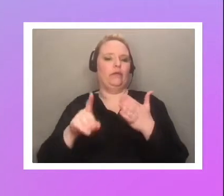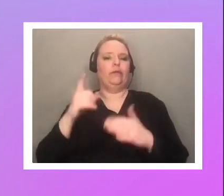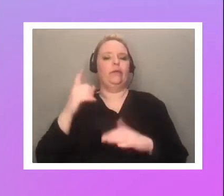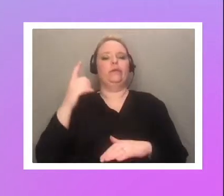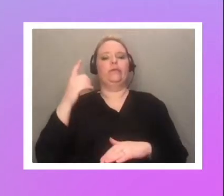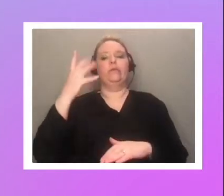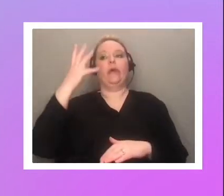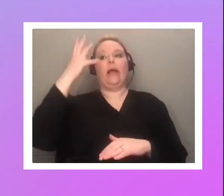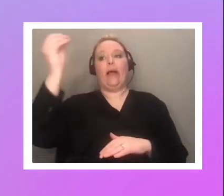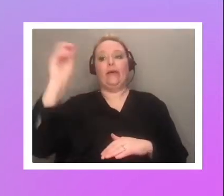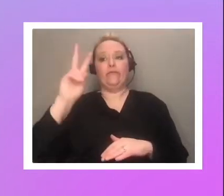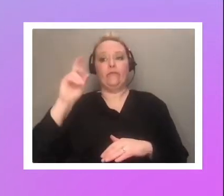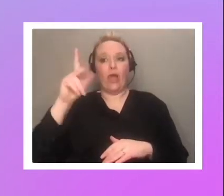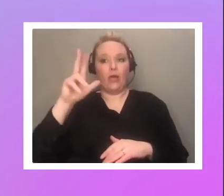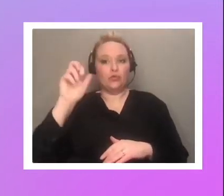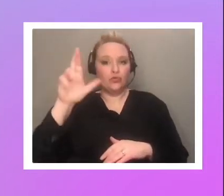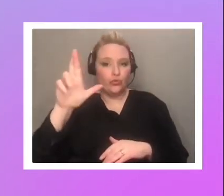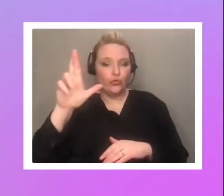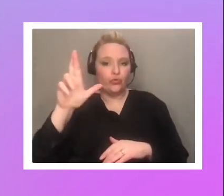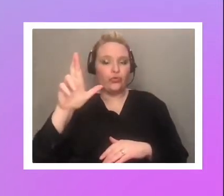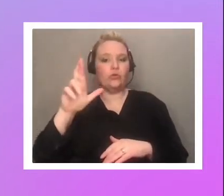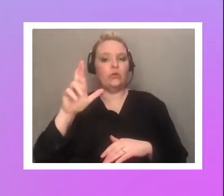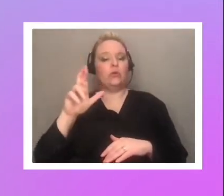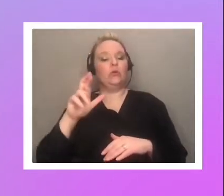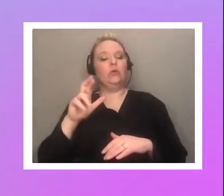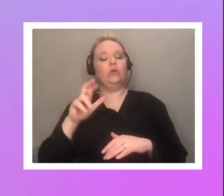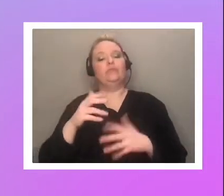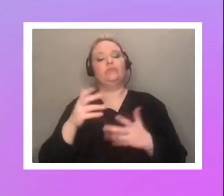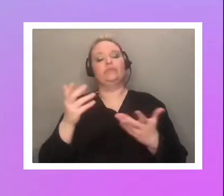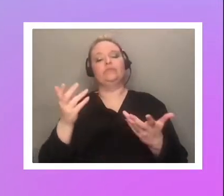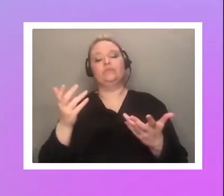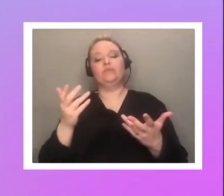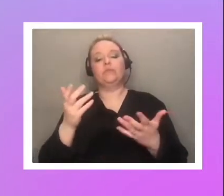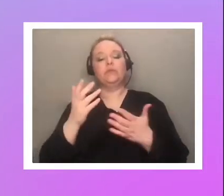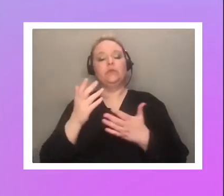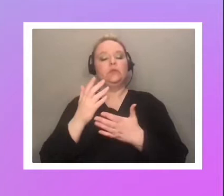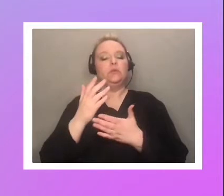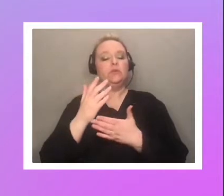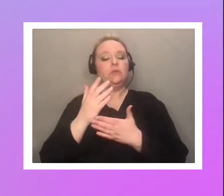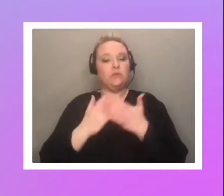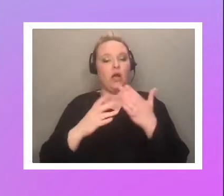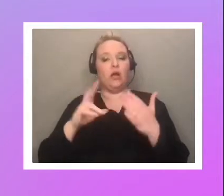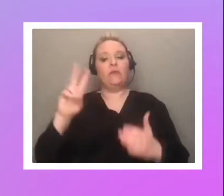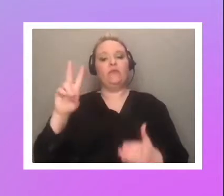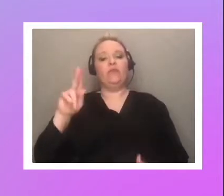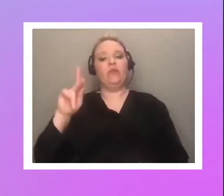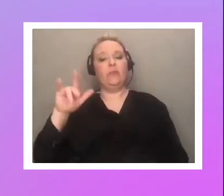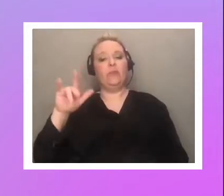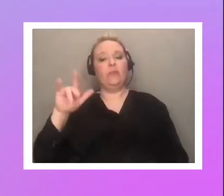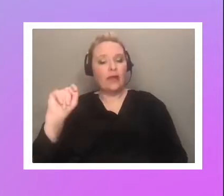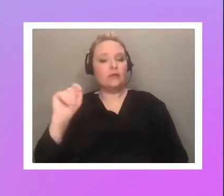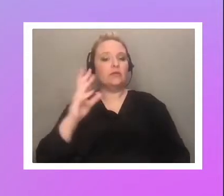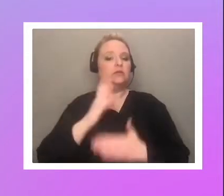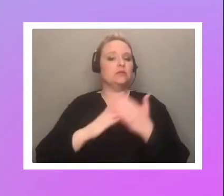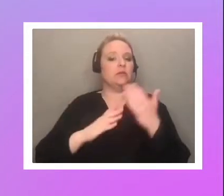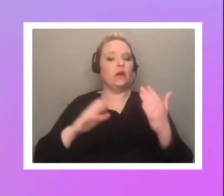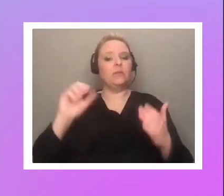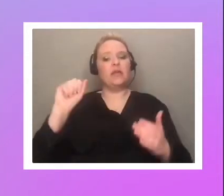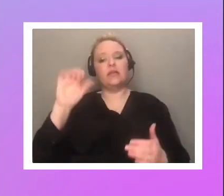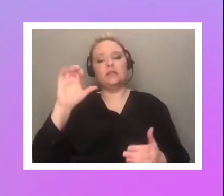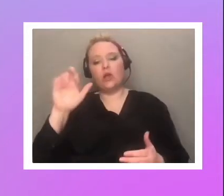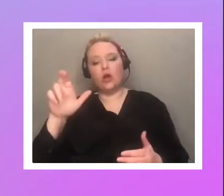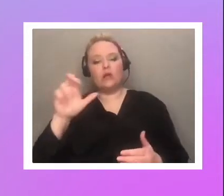vendor. Not all audits, will generate a VPAT or ACR.